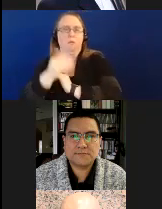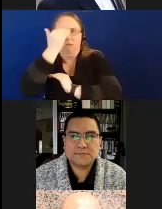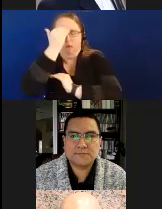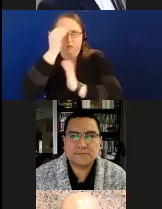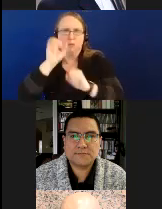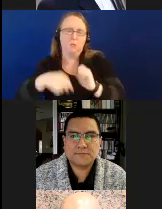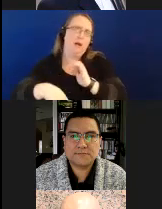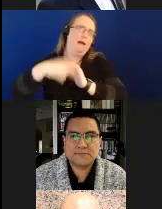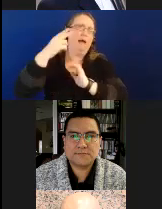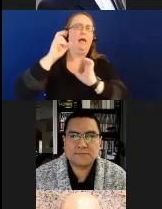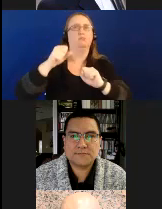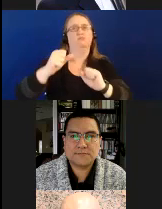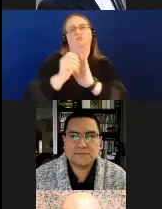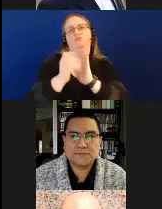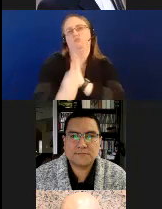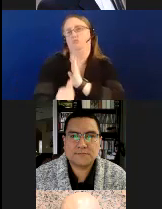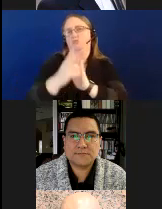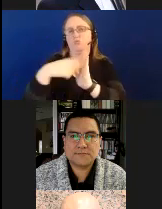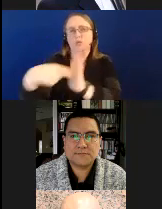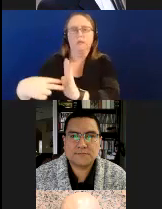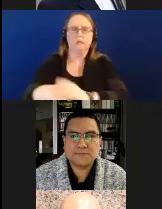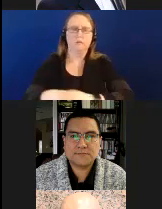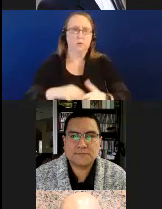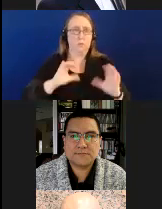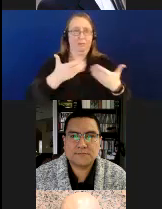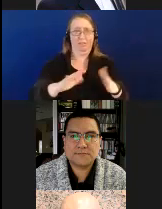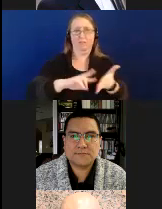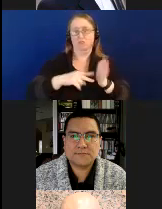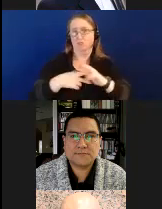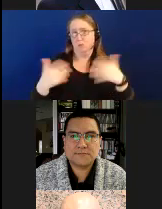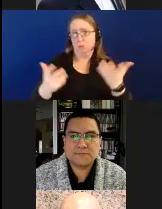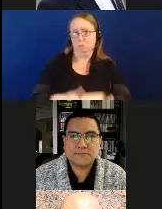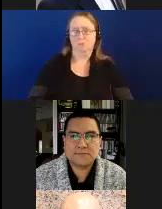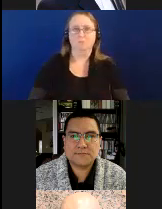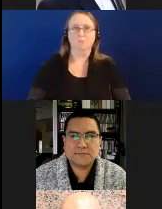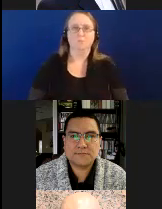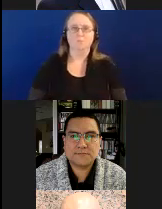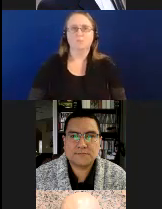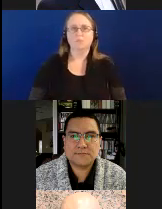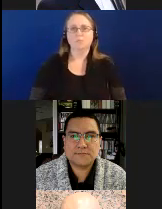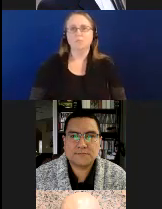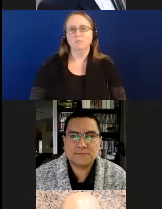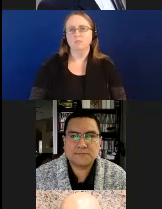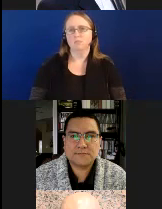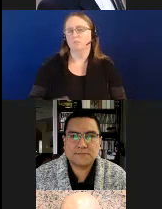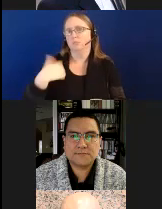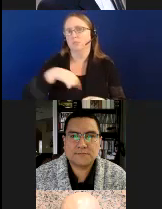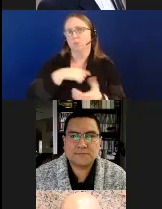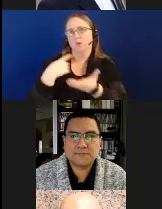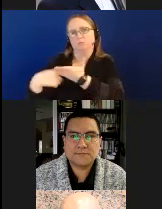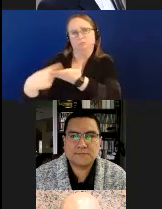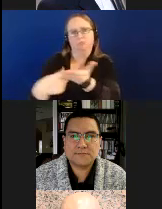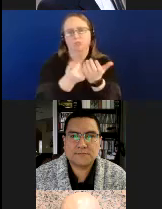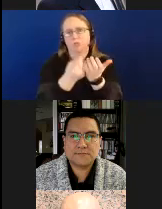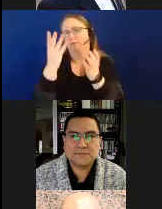literate. And so what does this mean in the classroom? So this is something we talk to a lot of districts and